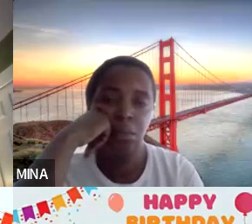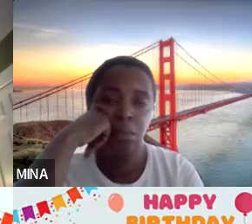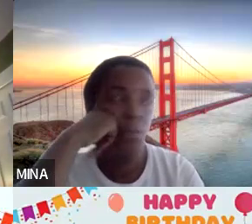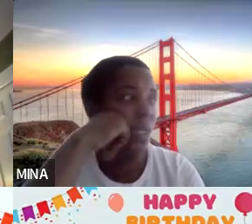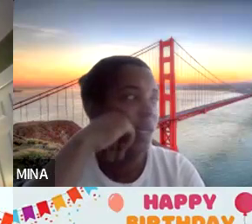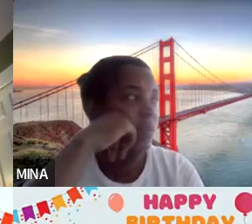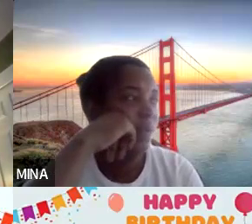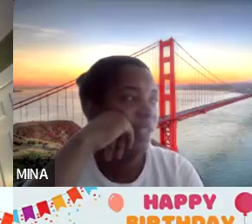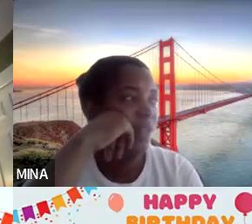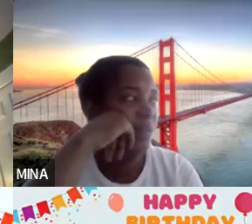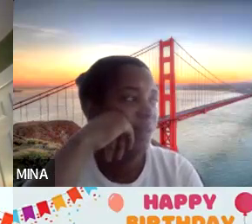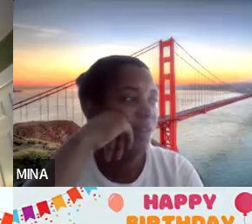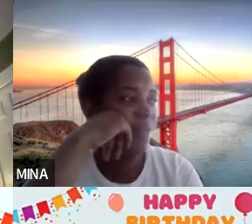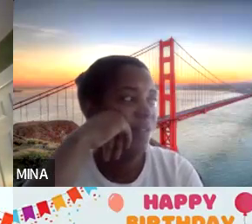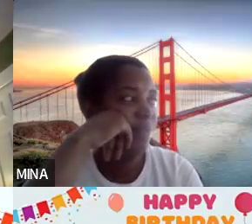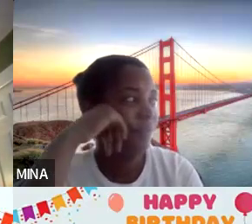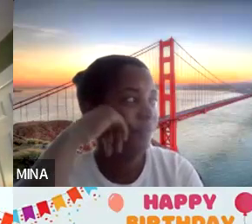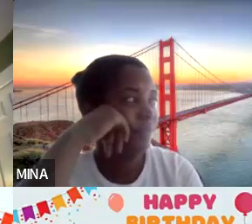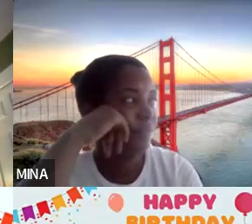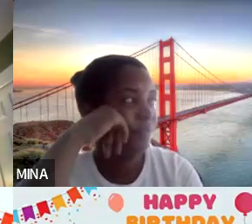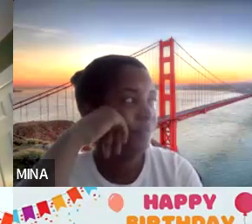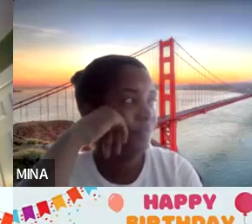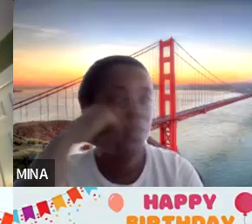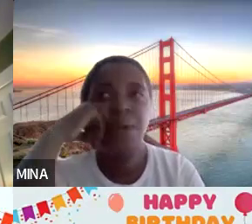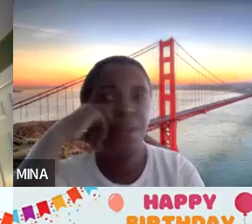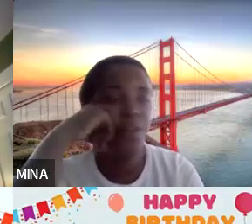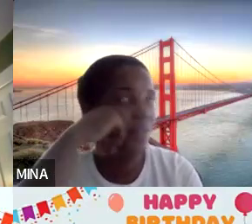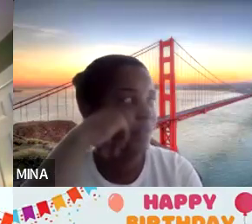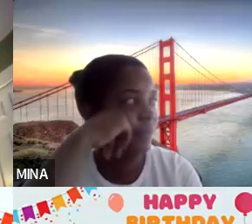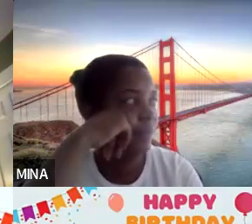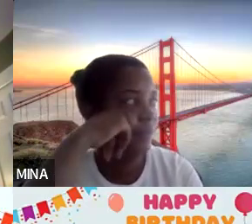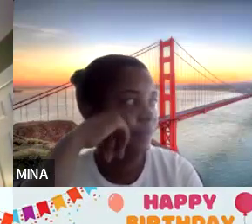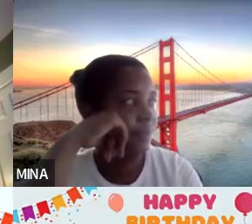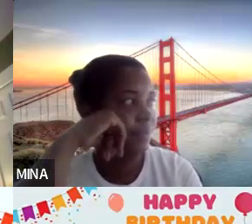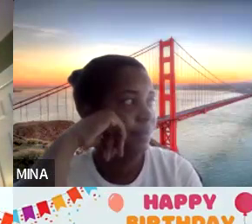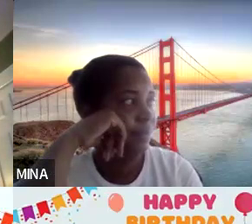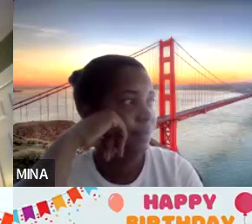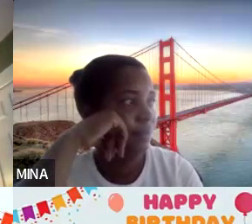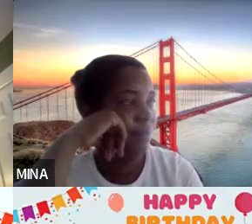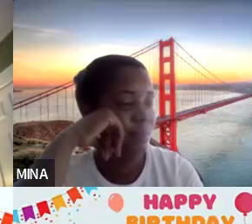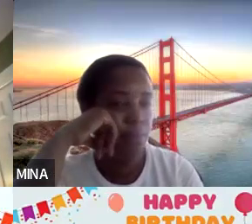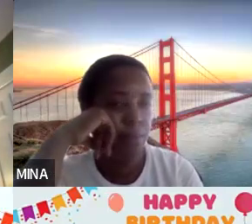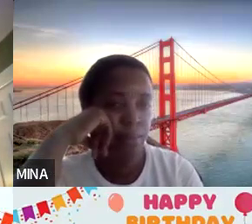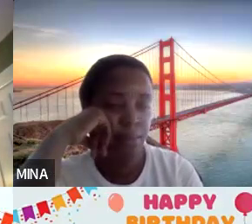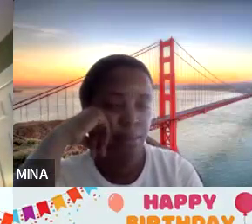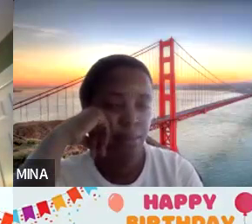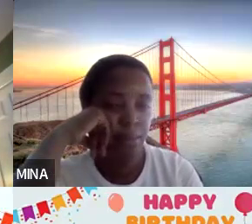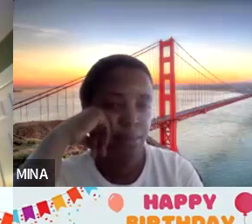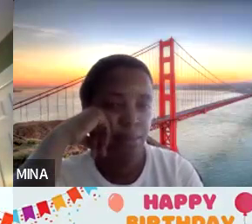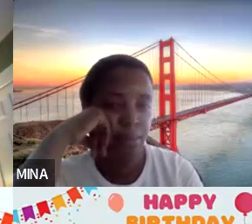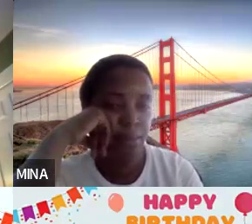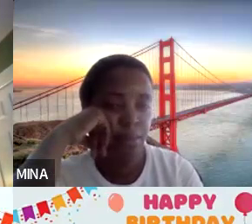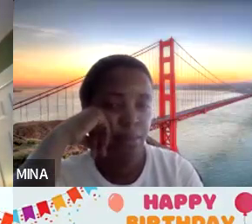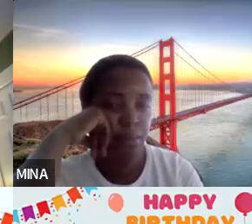Developmental Services related to the rate increases for mileage. I know that they posted the rates